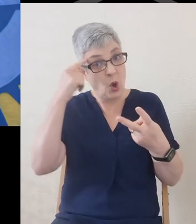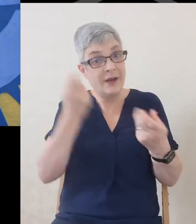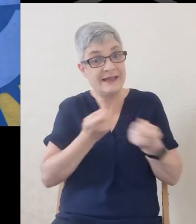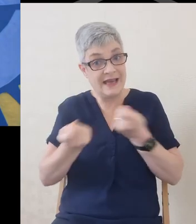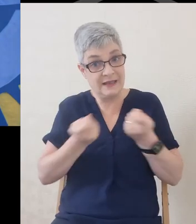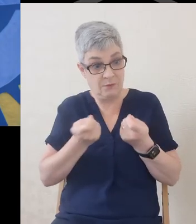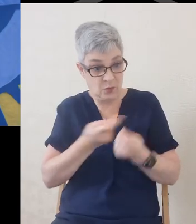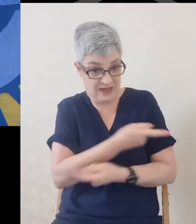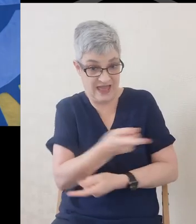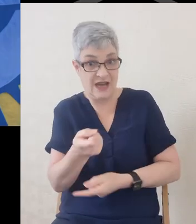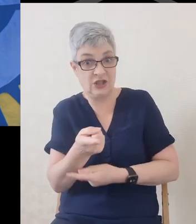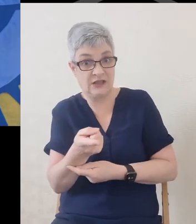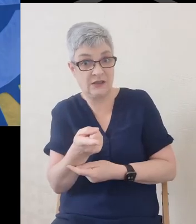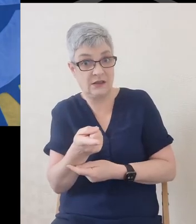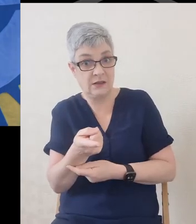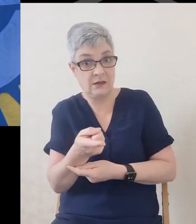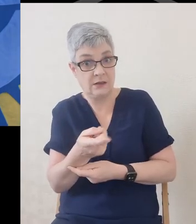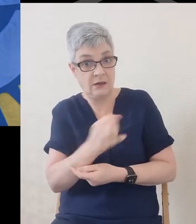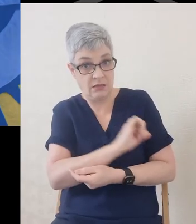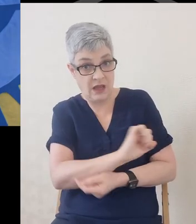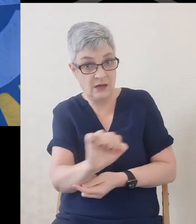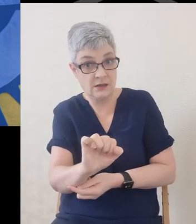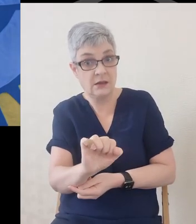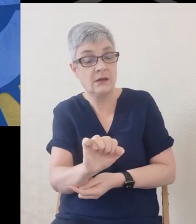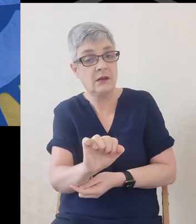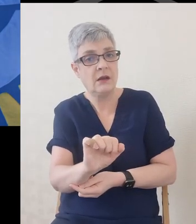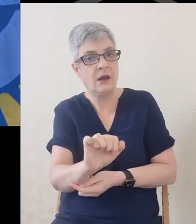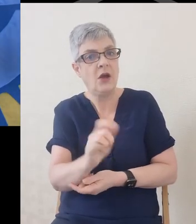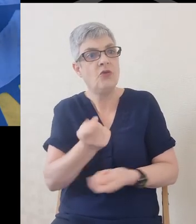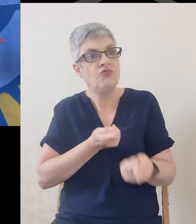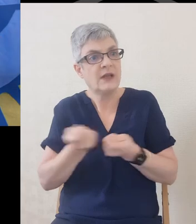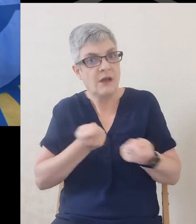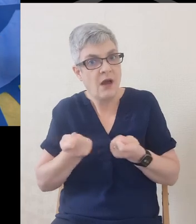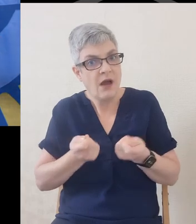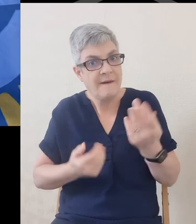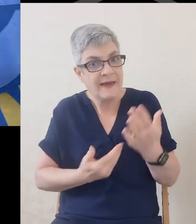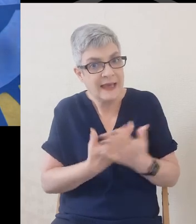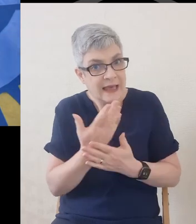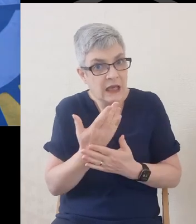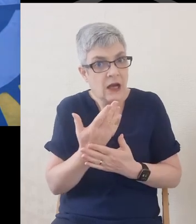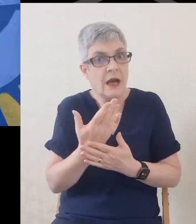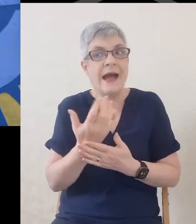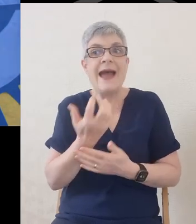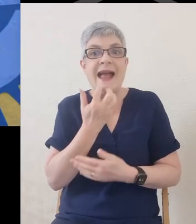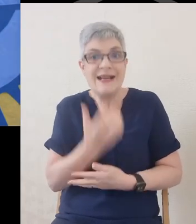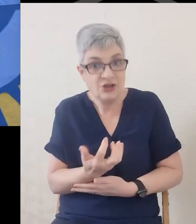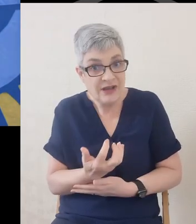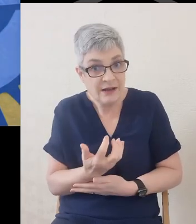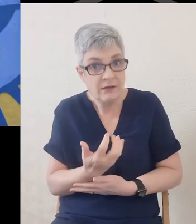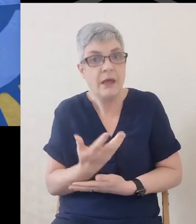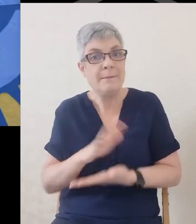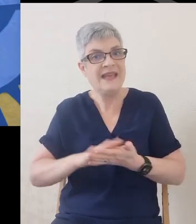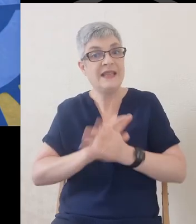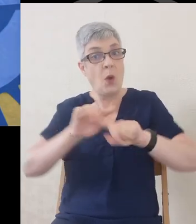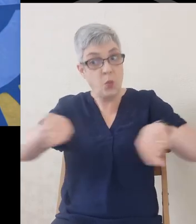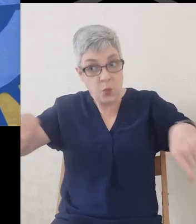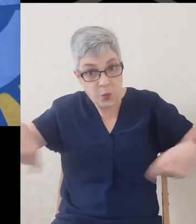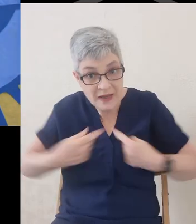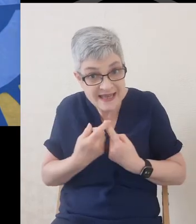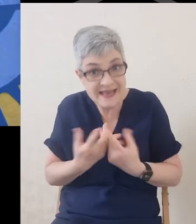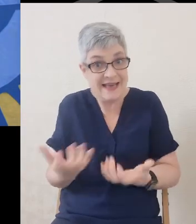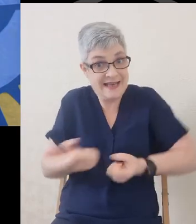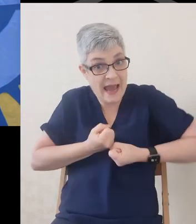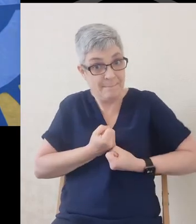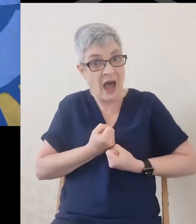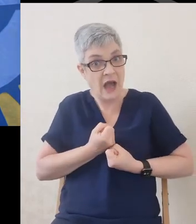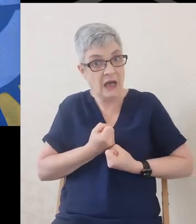for the likes of them. Are you going to restore the kingdom to Israel? That is, are we getting it back?